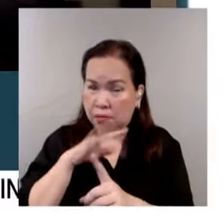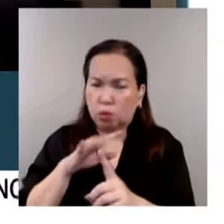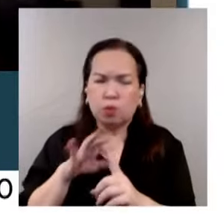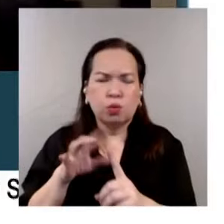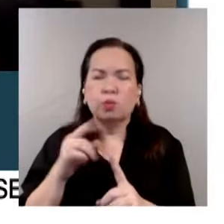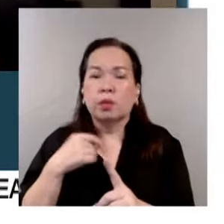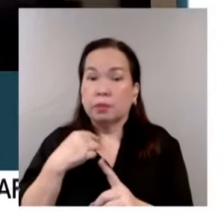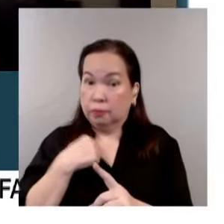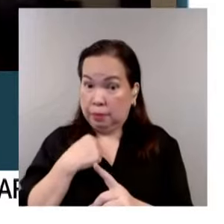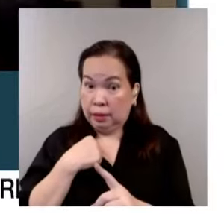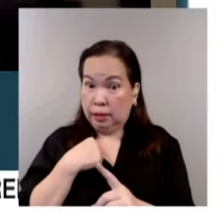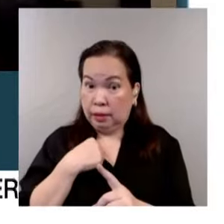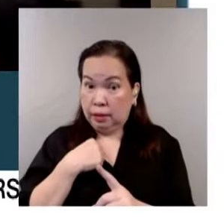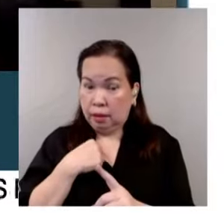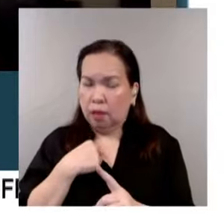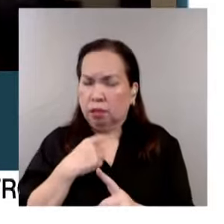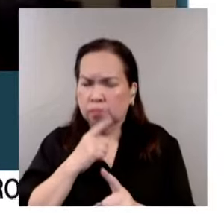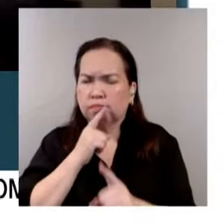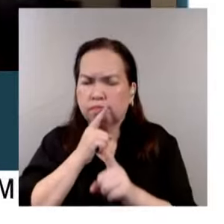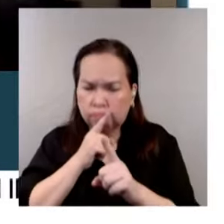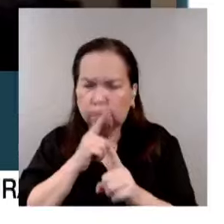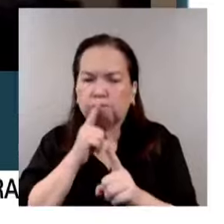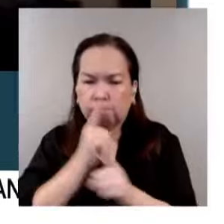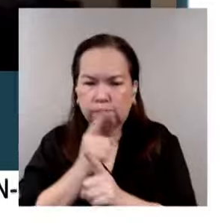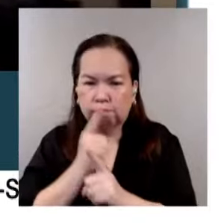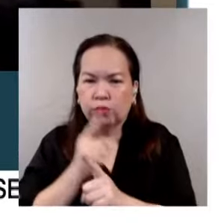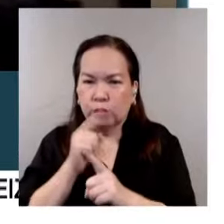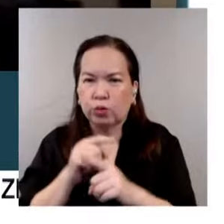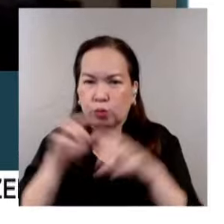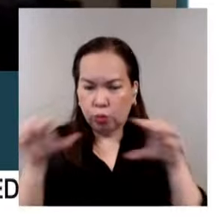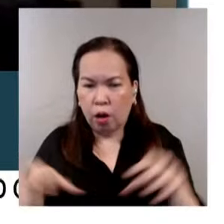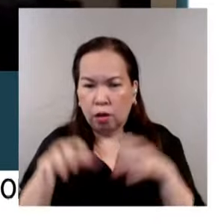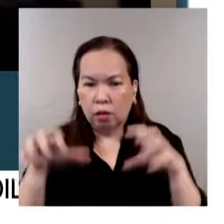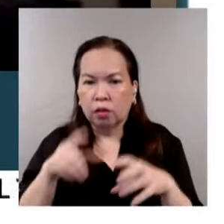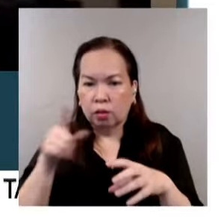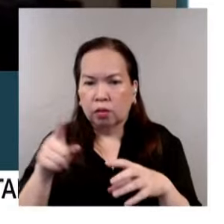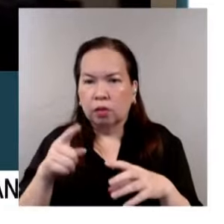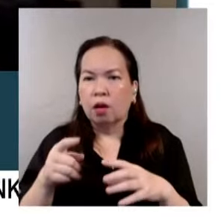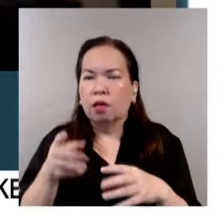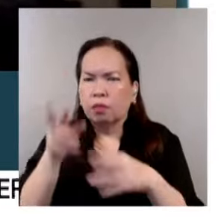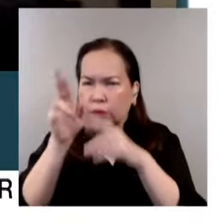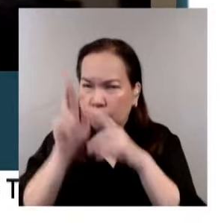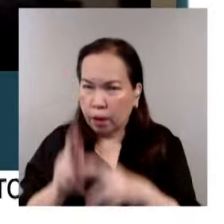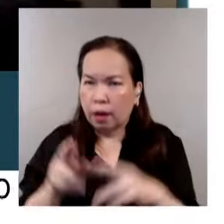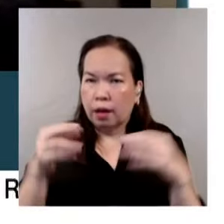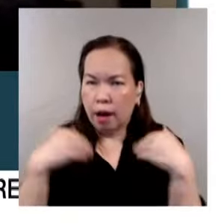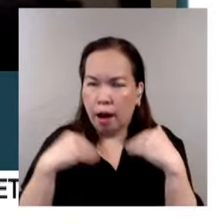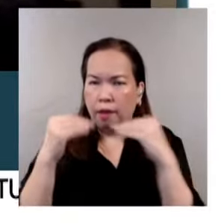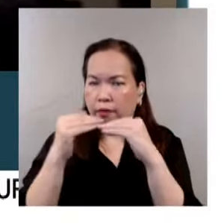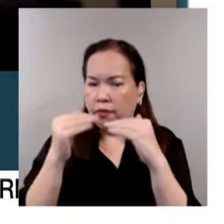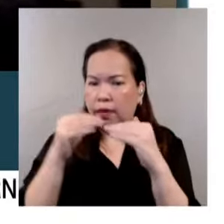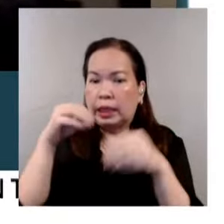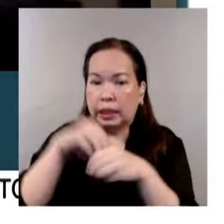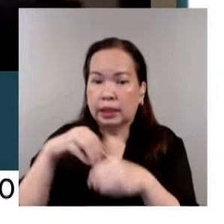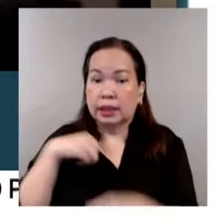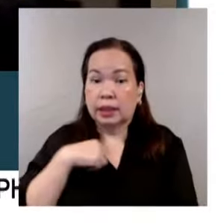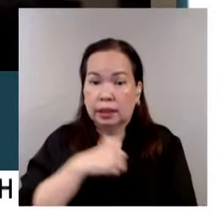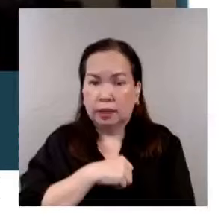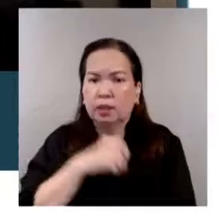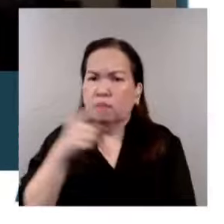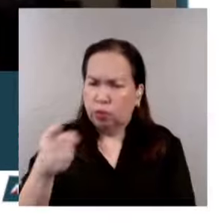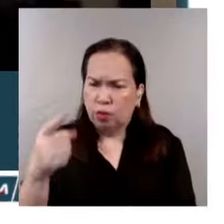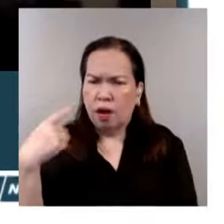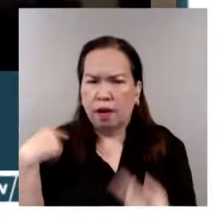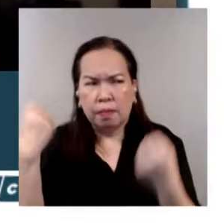that sisiguraduhin natin na kayo tatatoy na maayos sa Senado kasi marami naman hong kayo